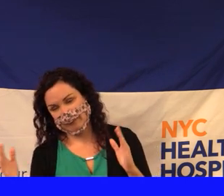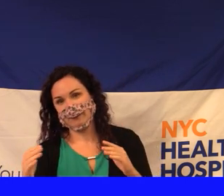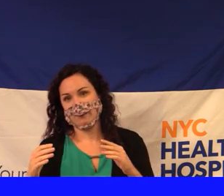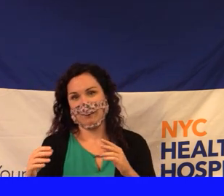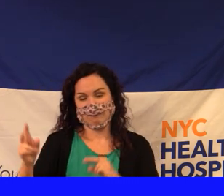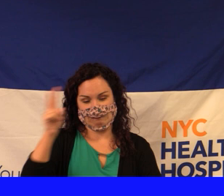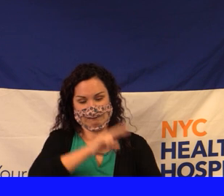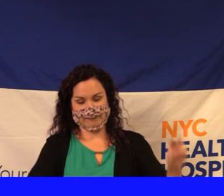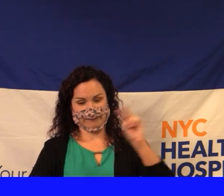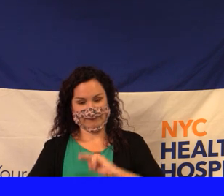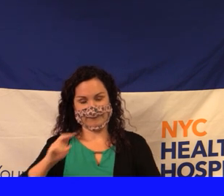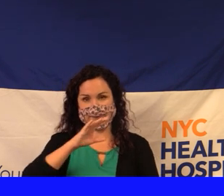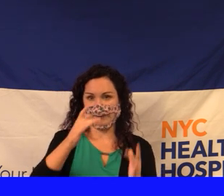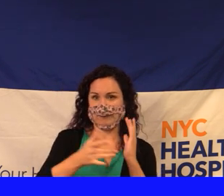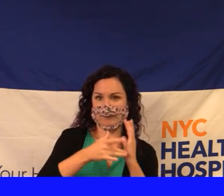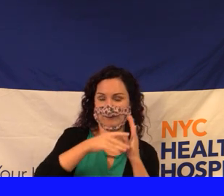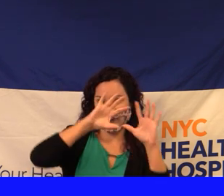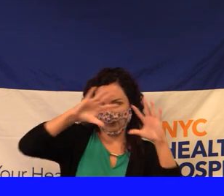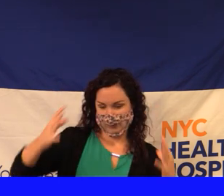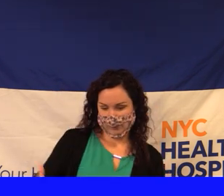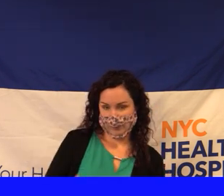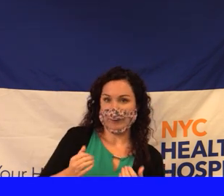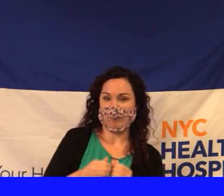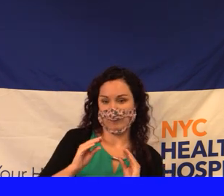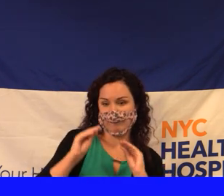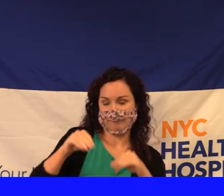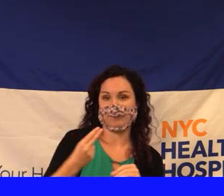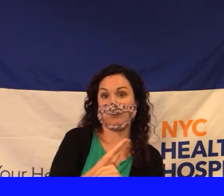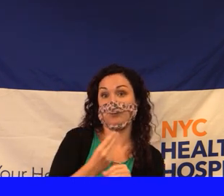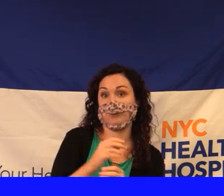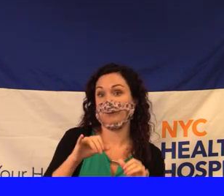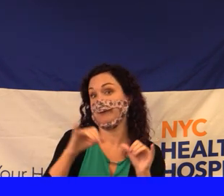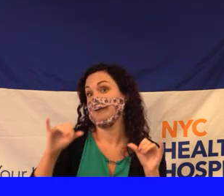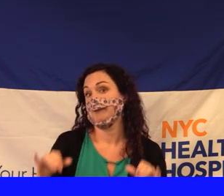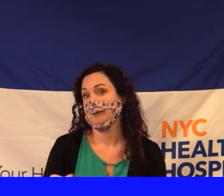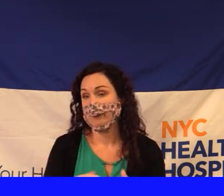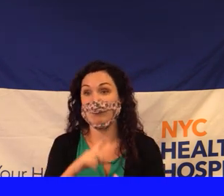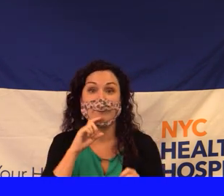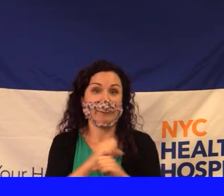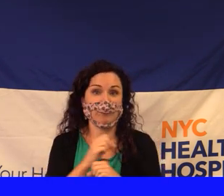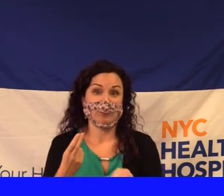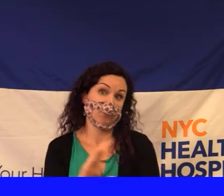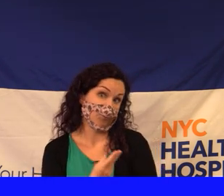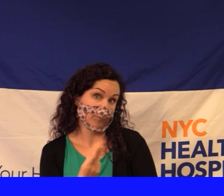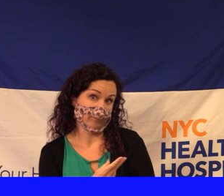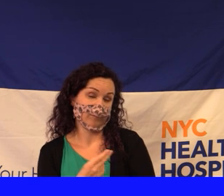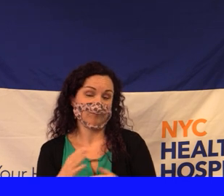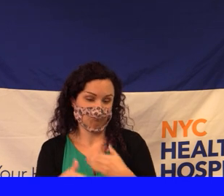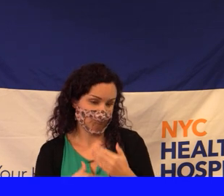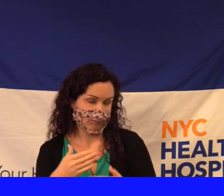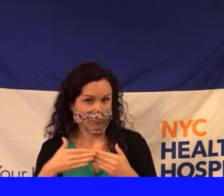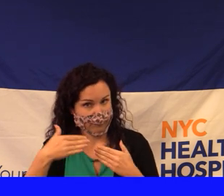this technology and how it would be implemented into the system and how we would actually use it.